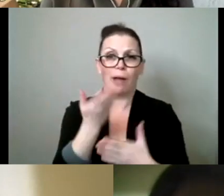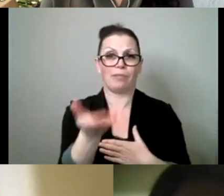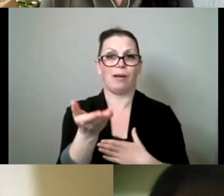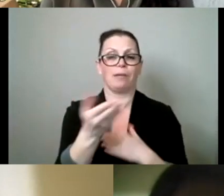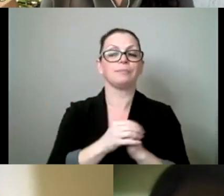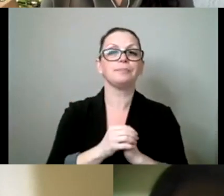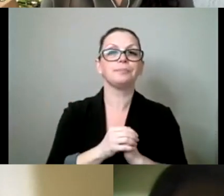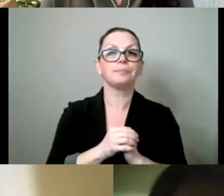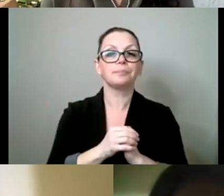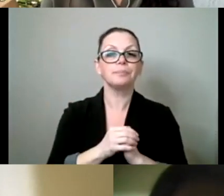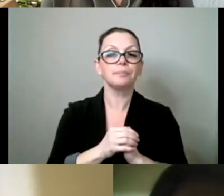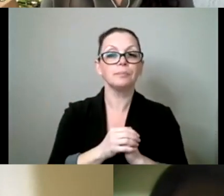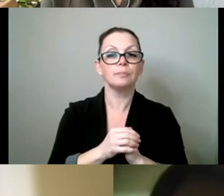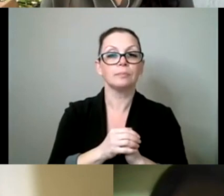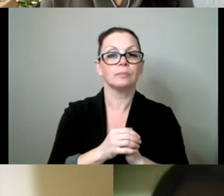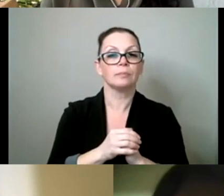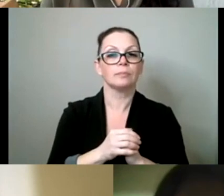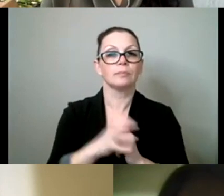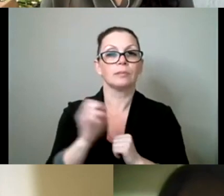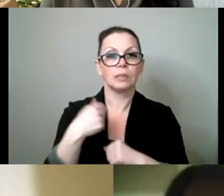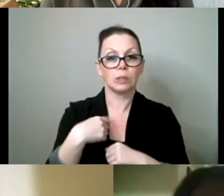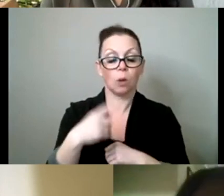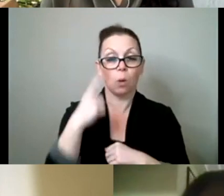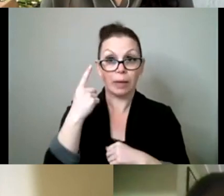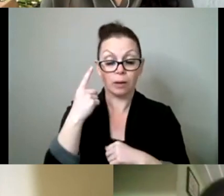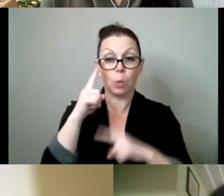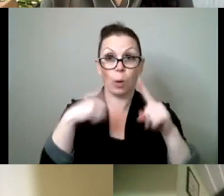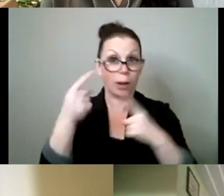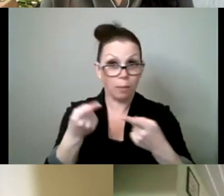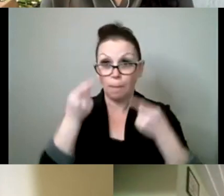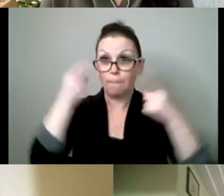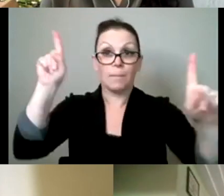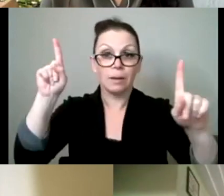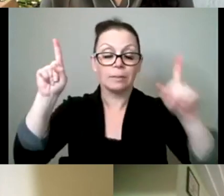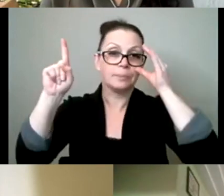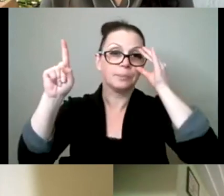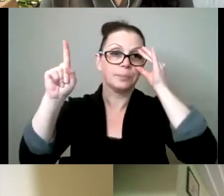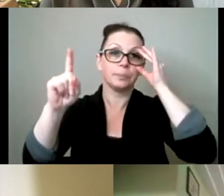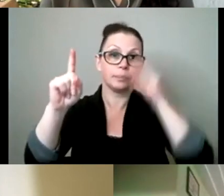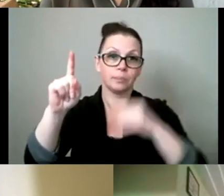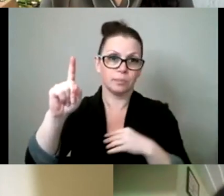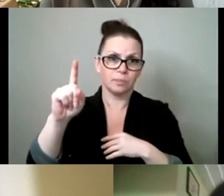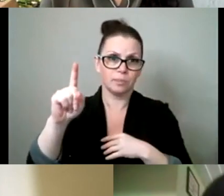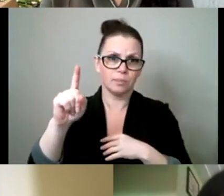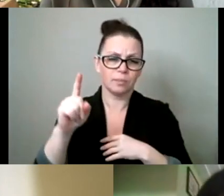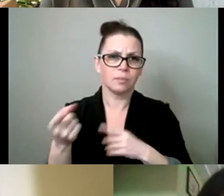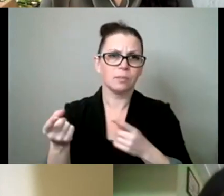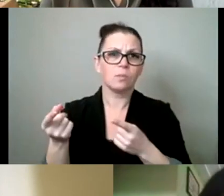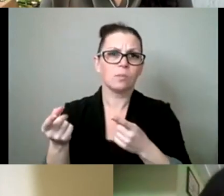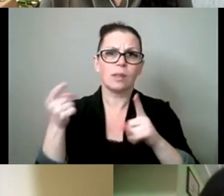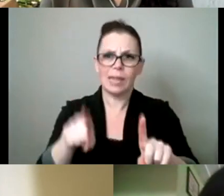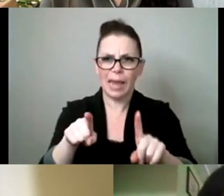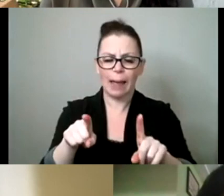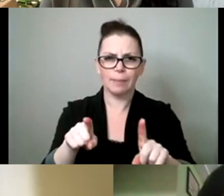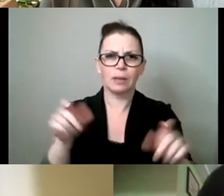think when I finally did, I got through through another, you know, organization, a diversity